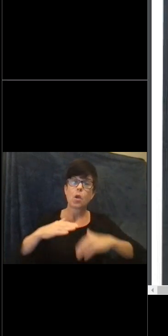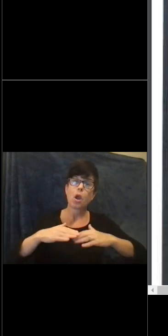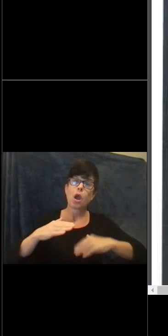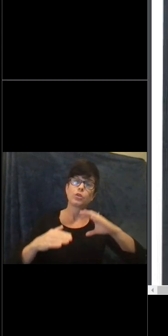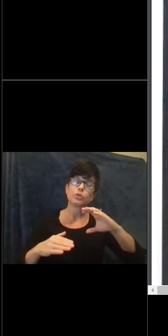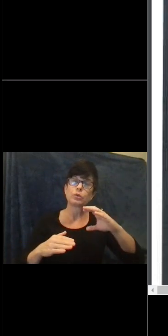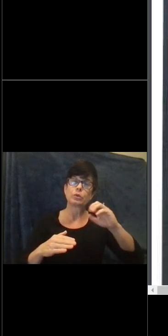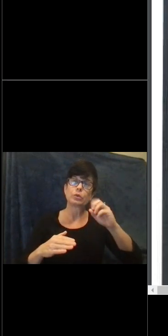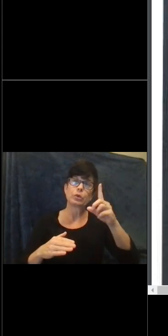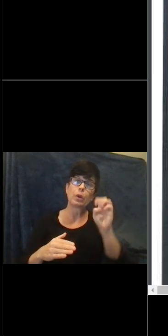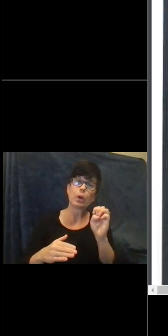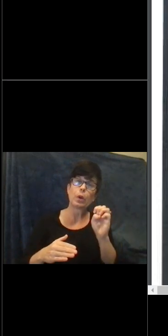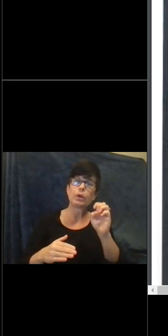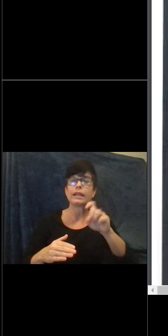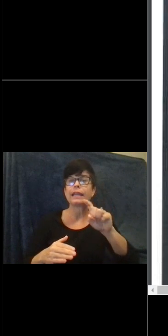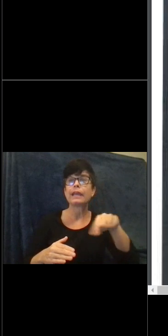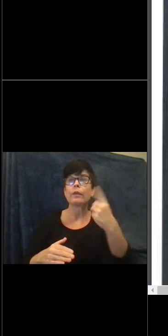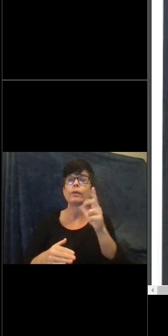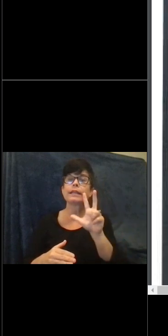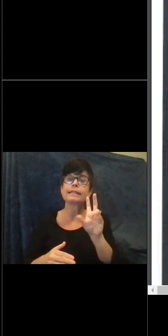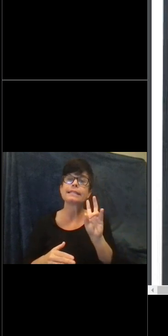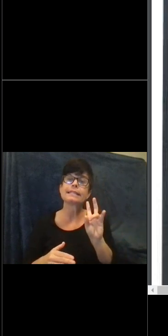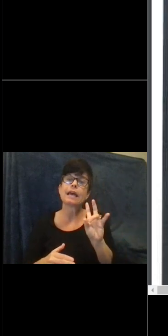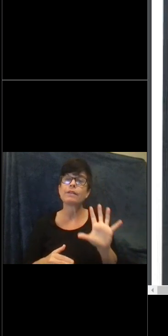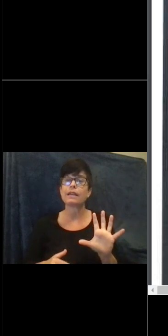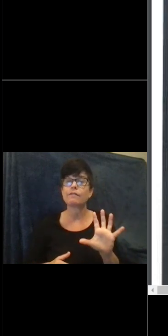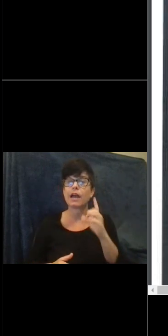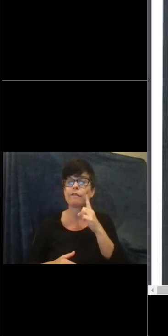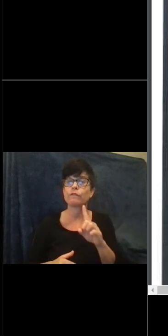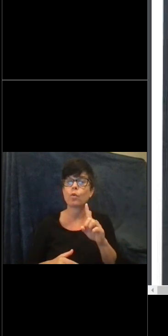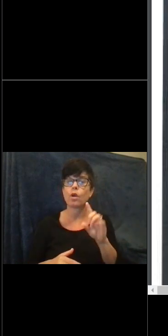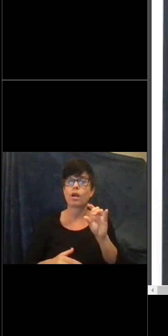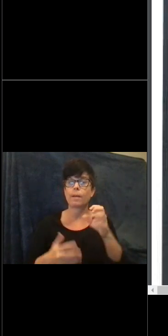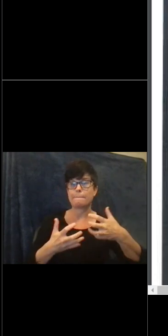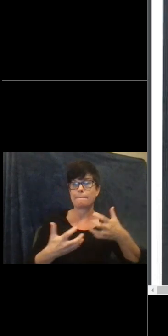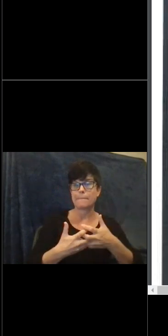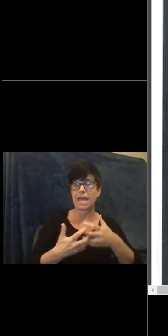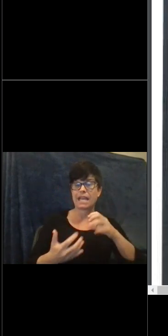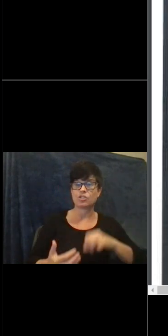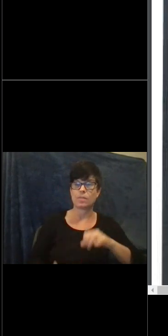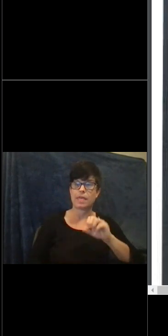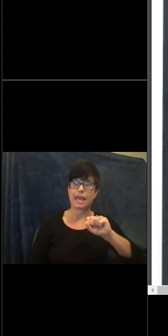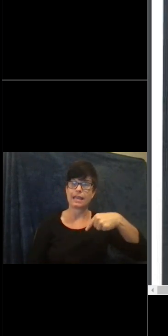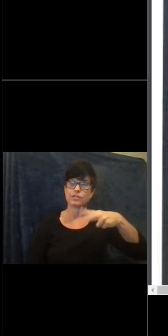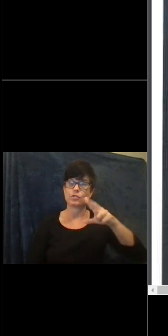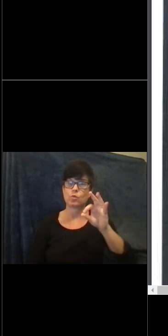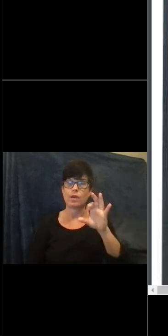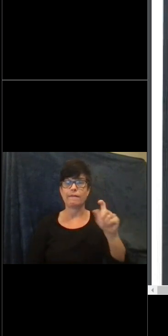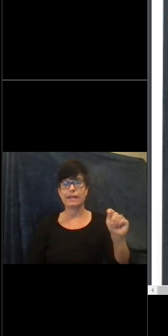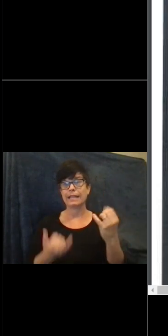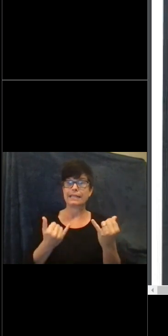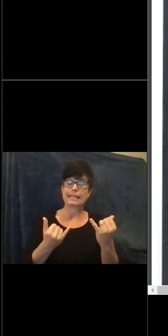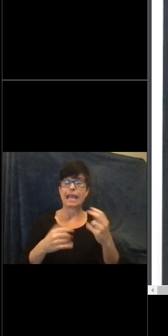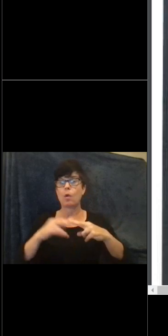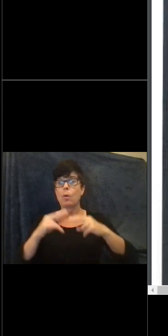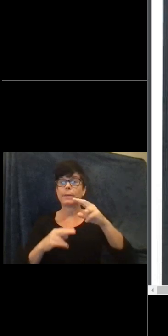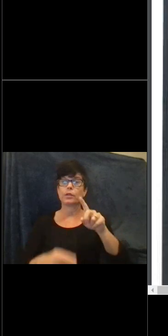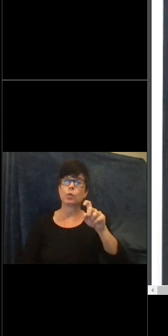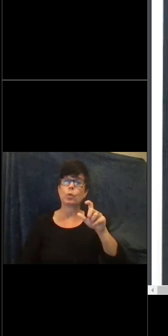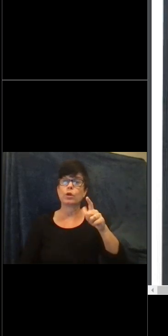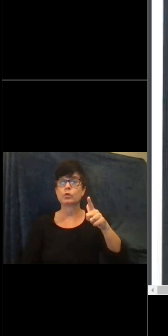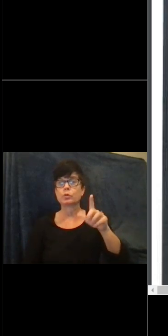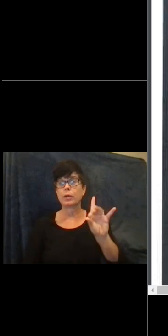have 75 parking spots for the square feet that we have for commercial, and we're already building out 128, and so we're already giving you